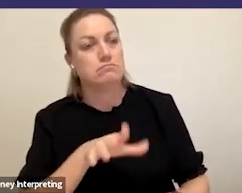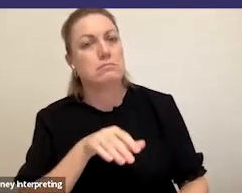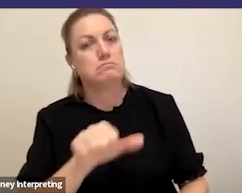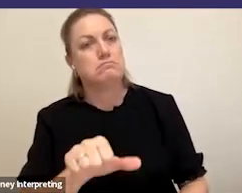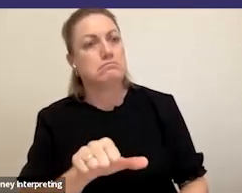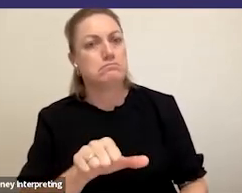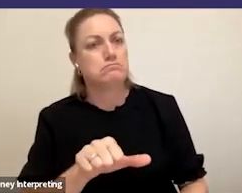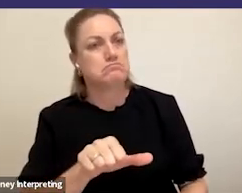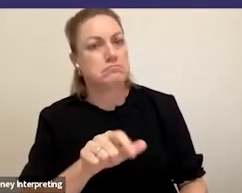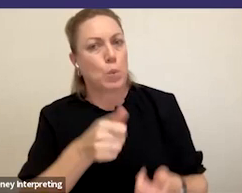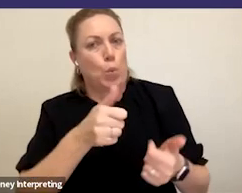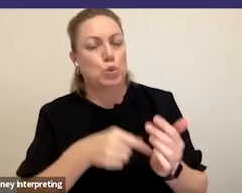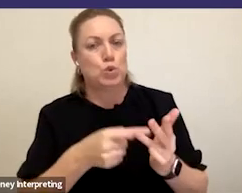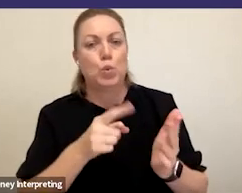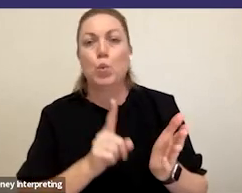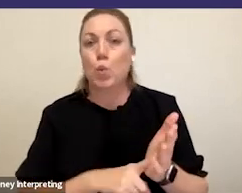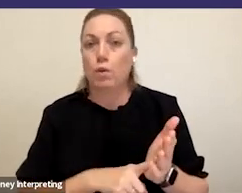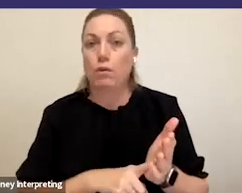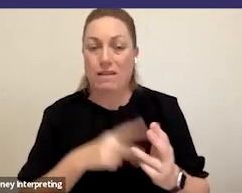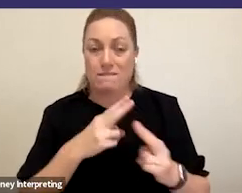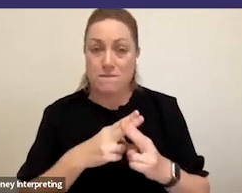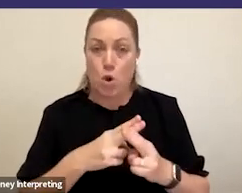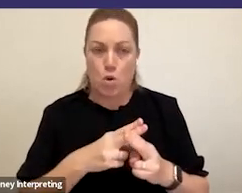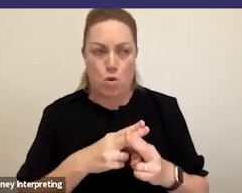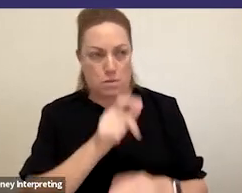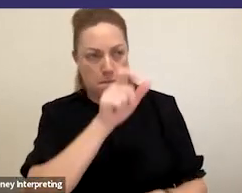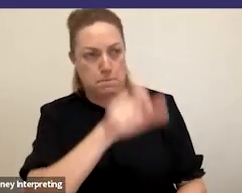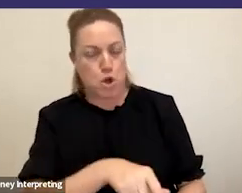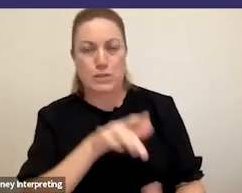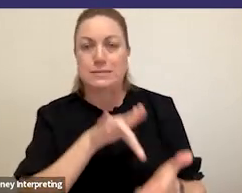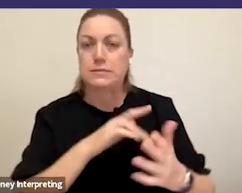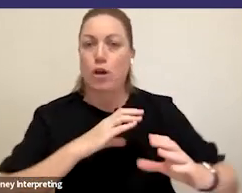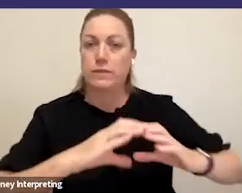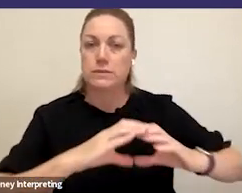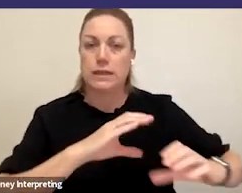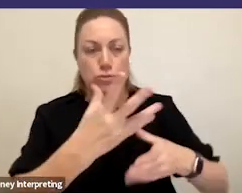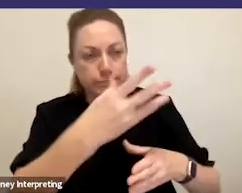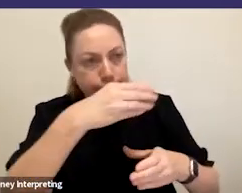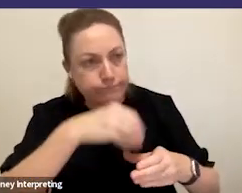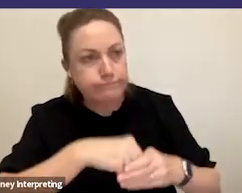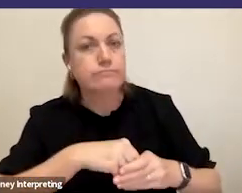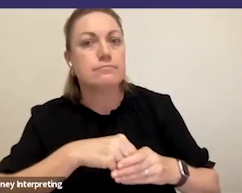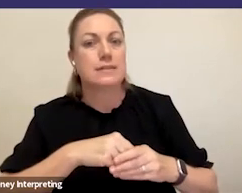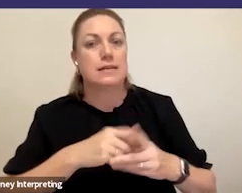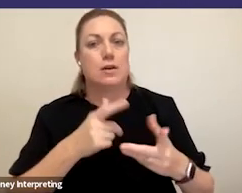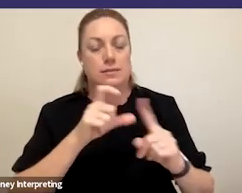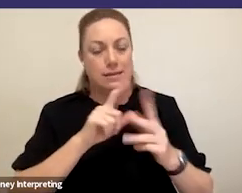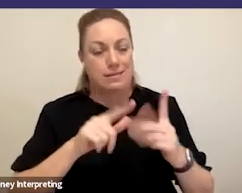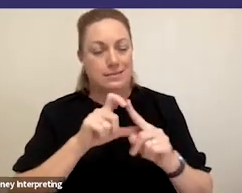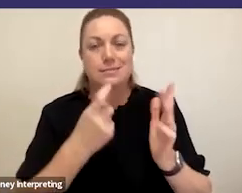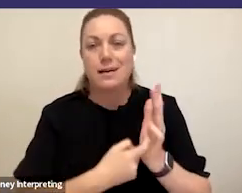and appropriate tool to use to have person-centered conversations to engage in inclusive disaster risk